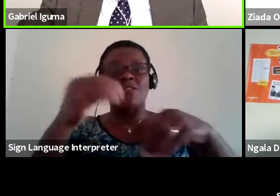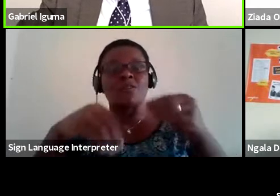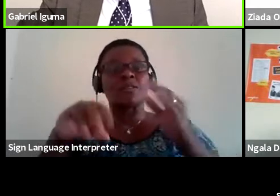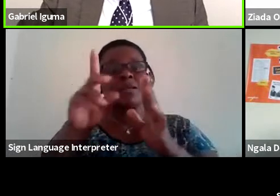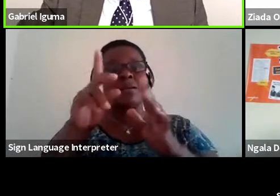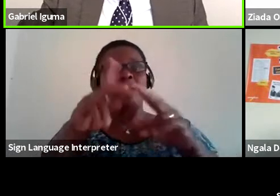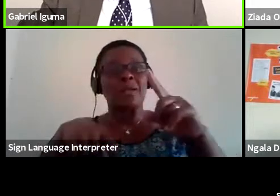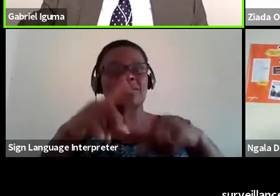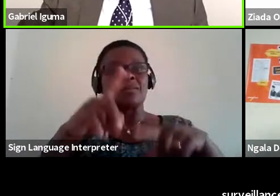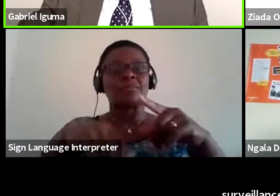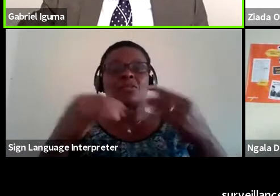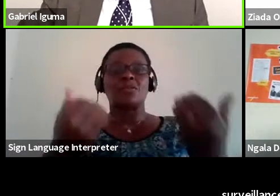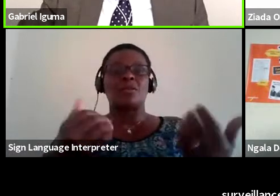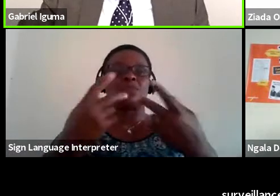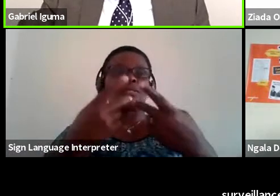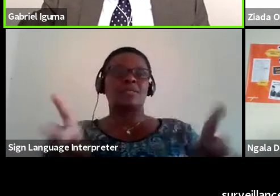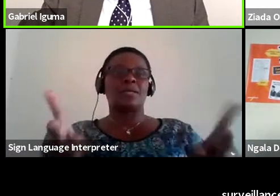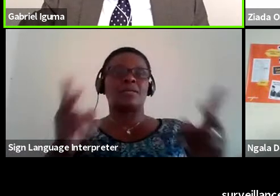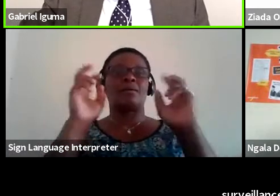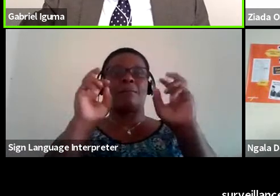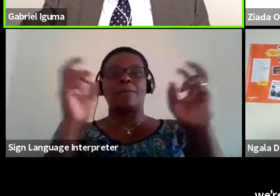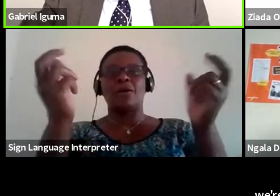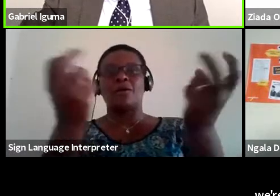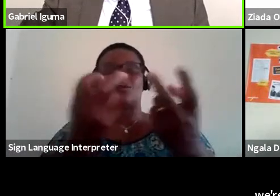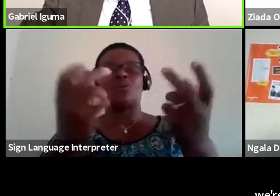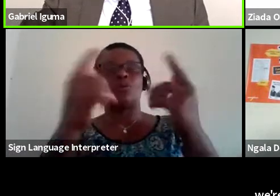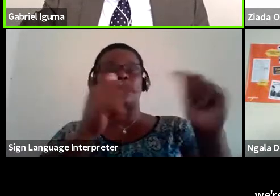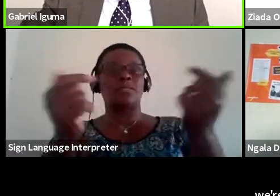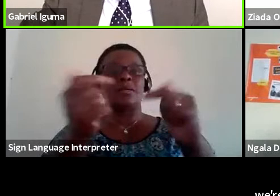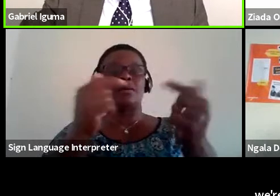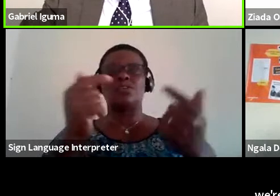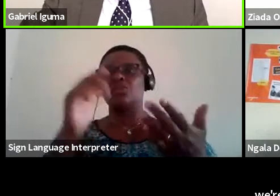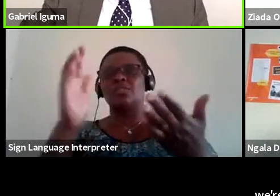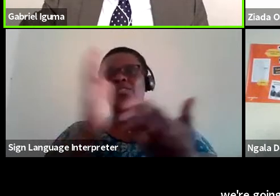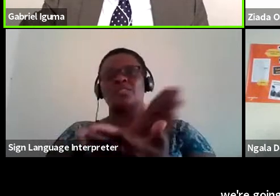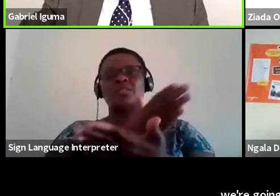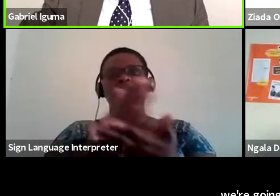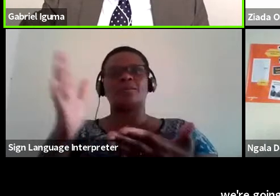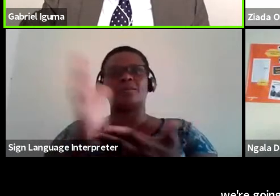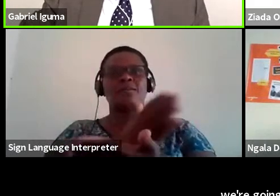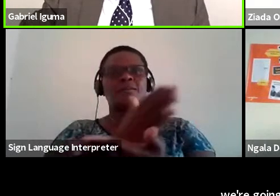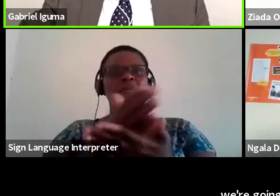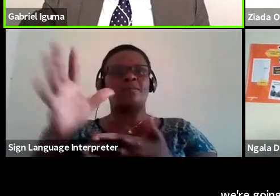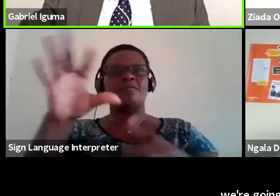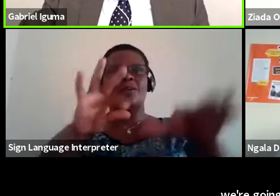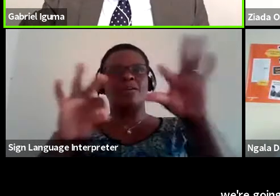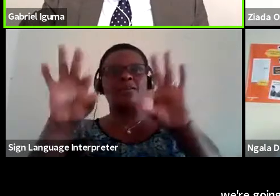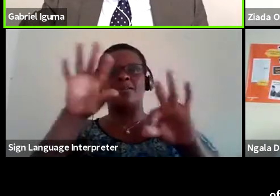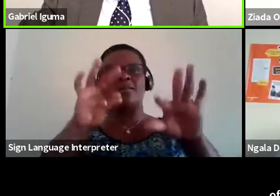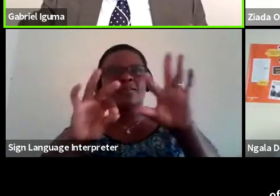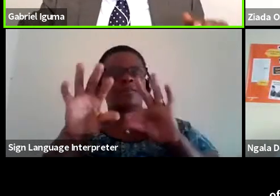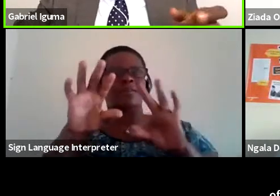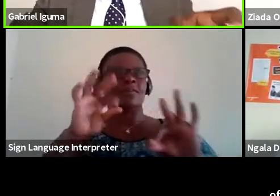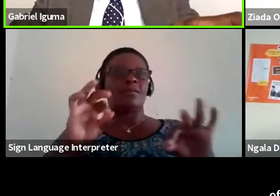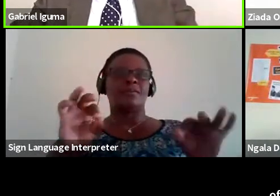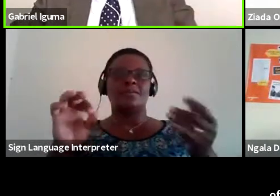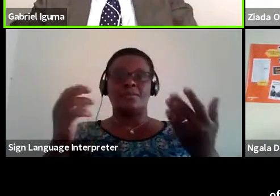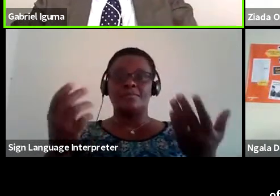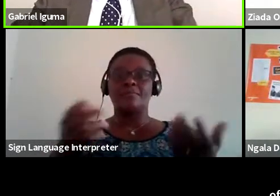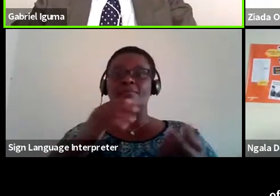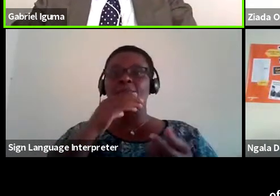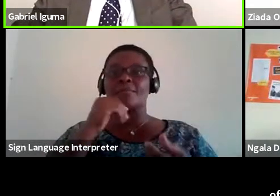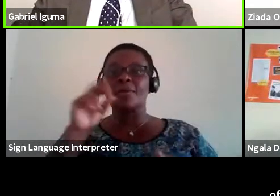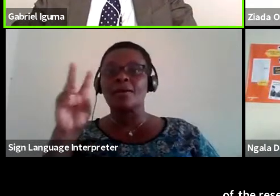panel discussion with sharing of the research findings. Victor will do that on behalf